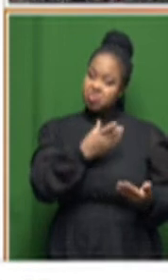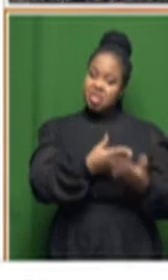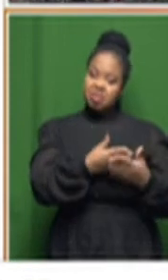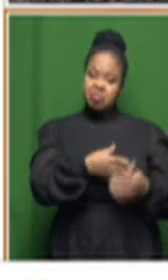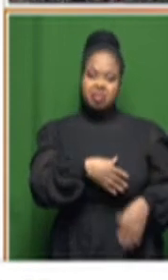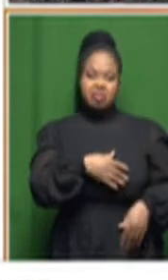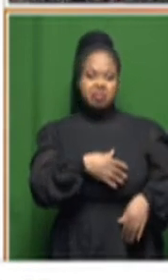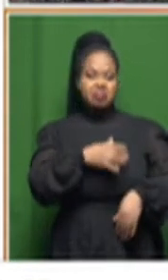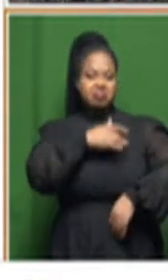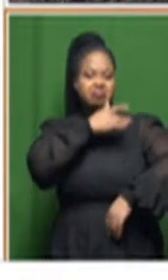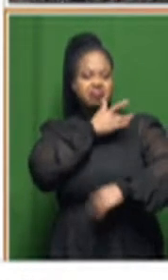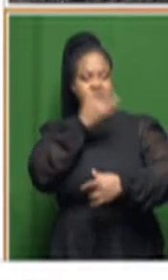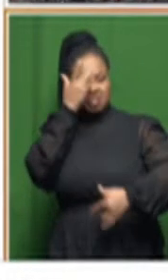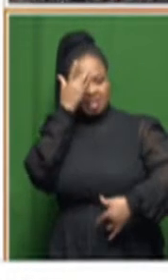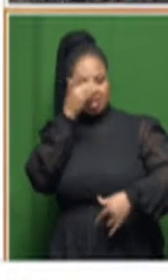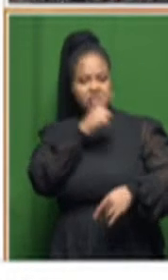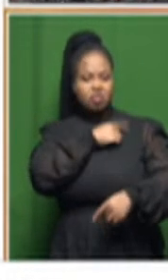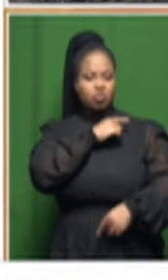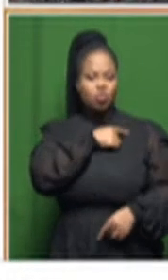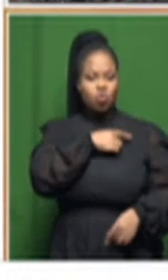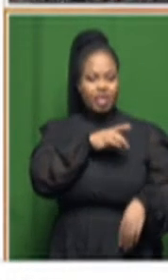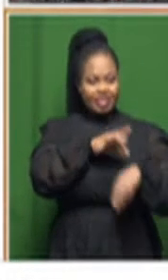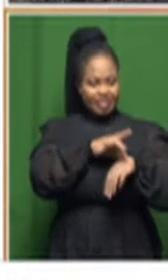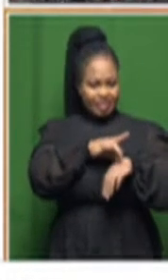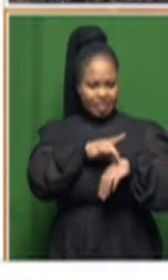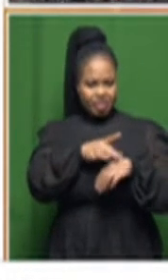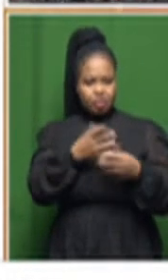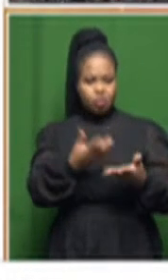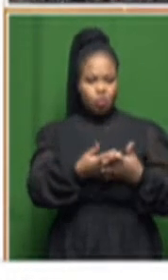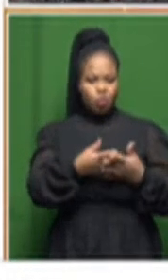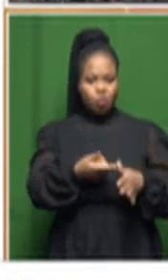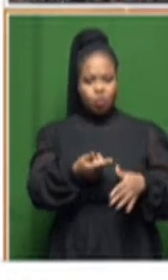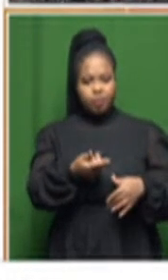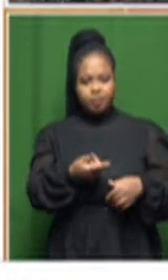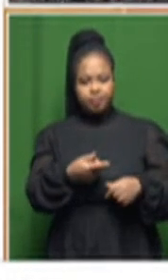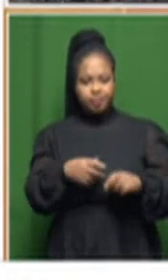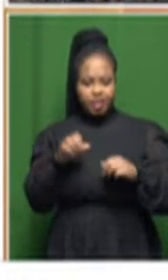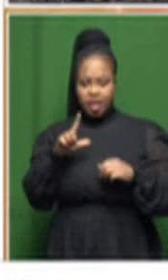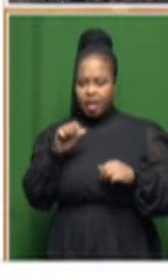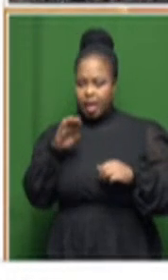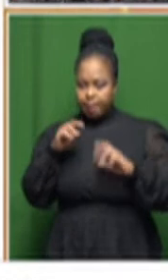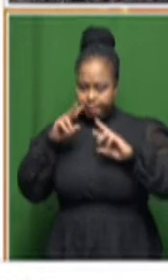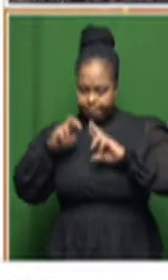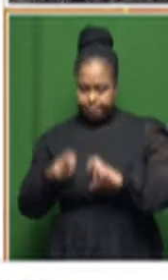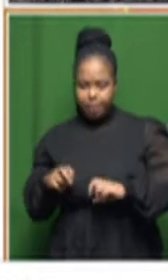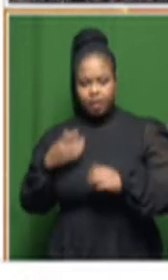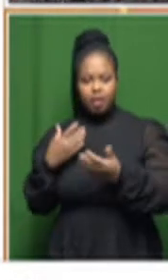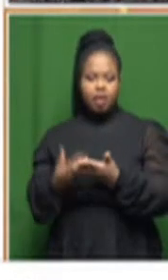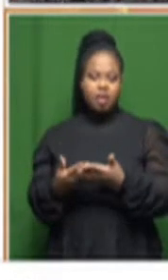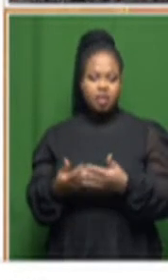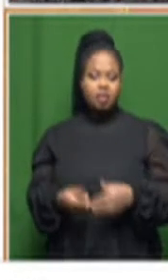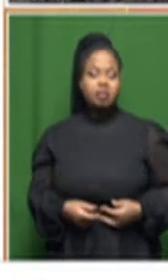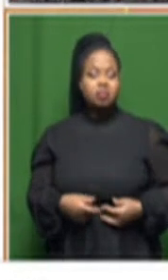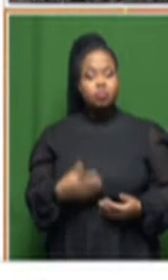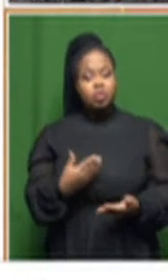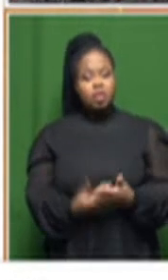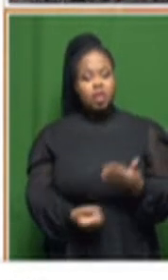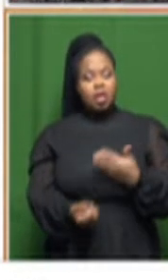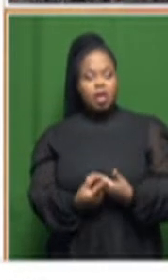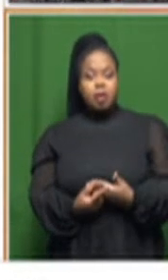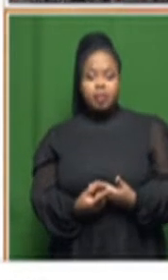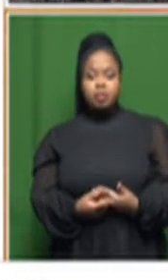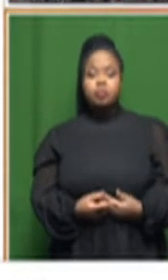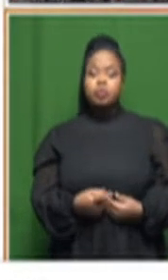symptom, sign, a laboratory finding, or a disease. So an adverse event can then be either a